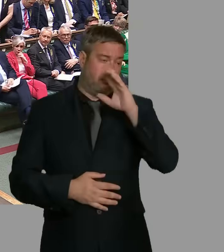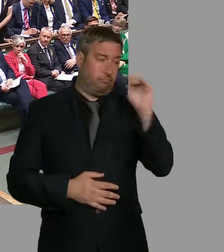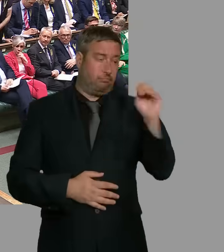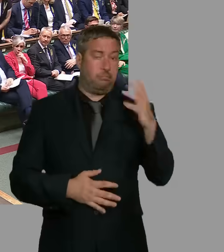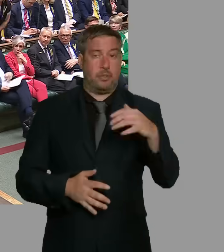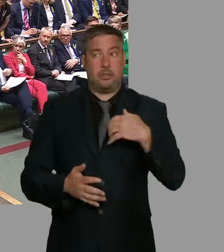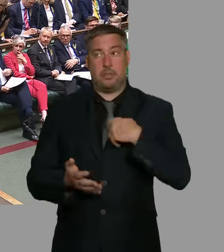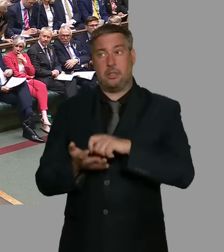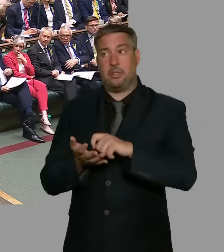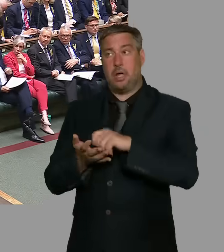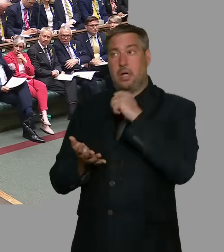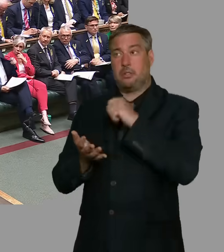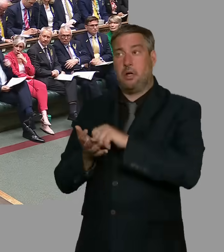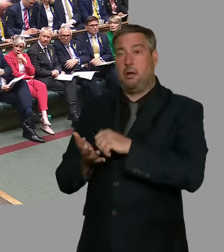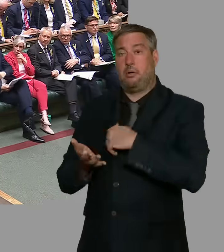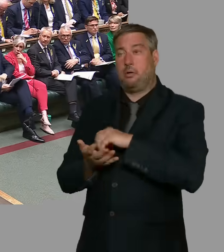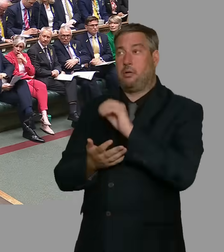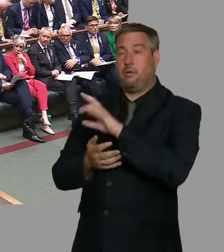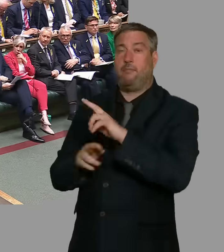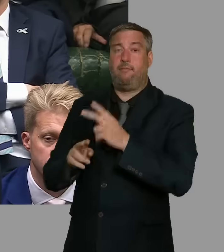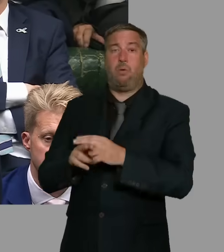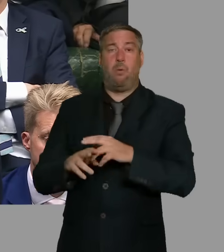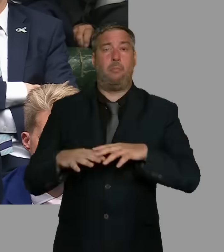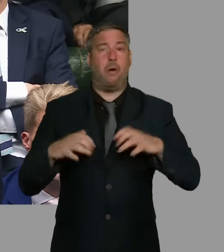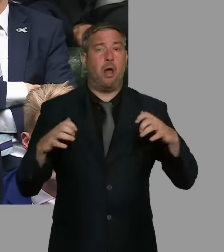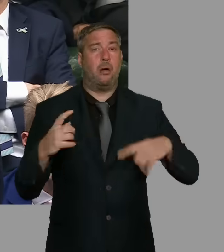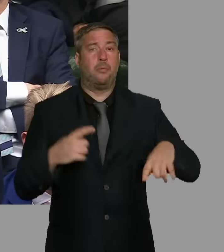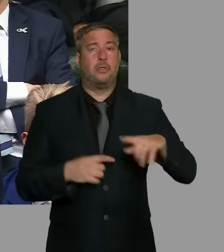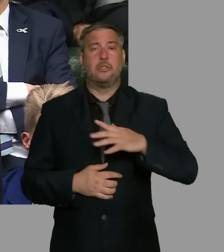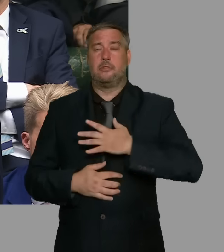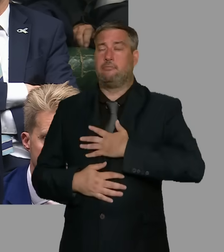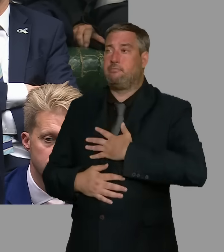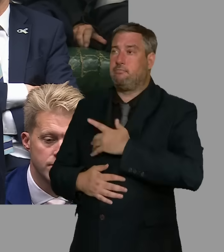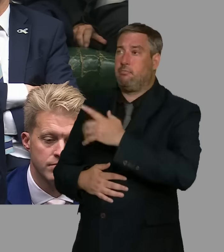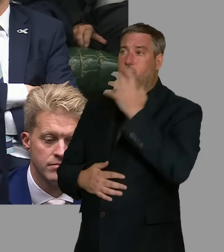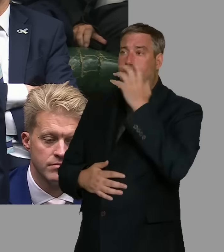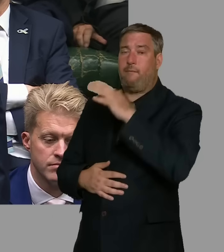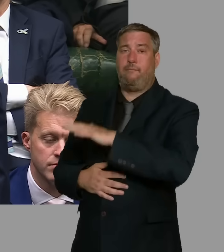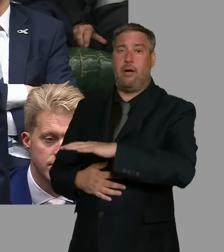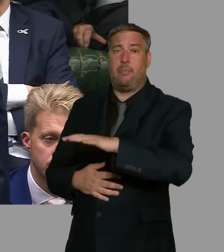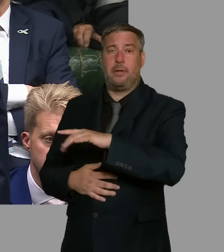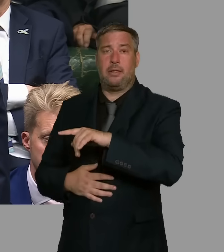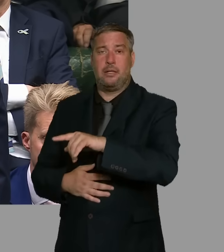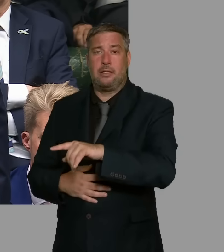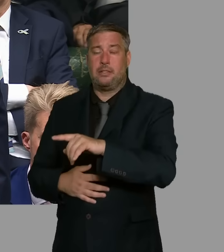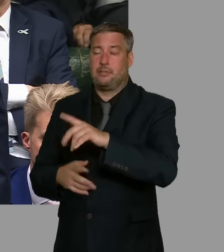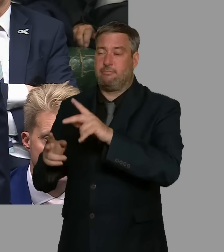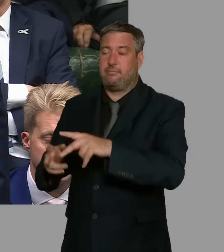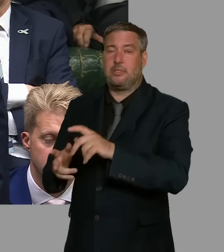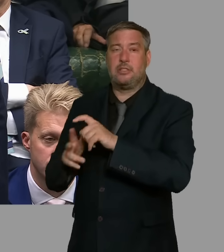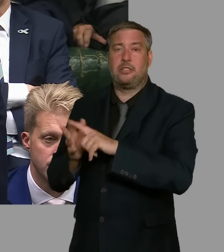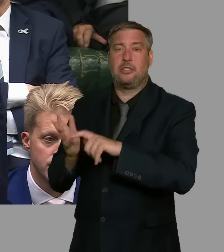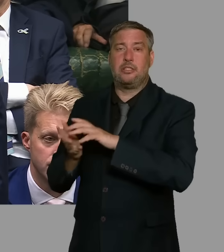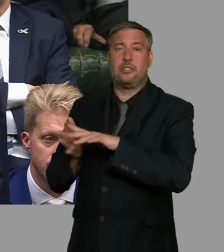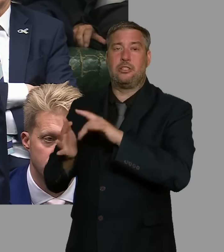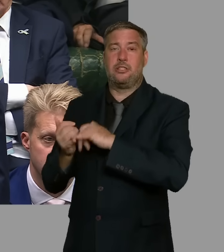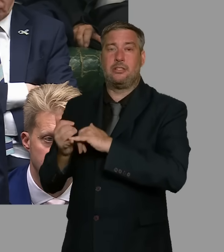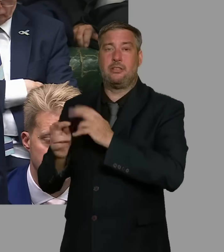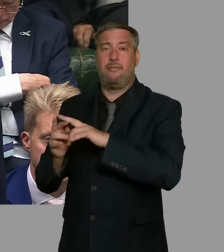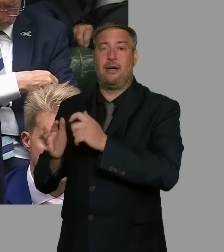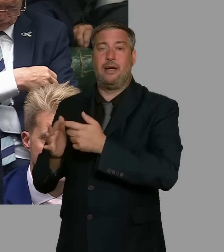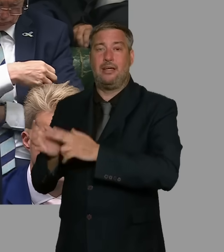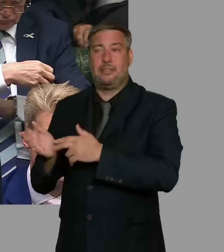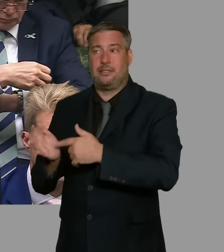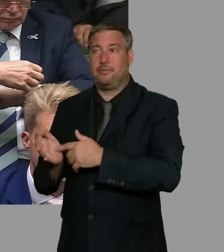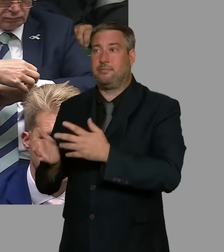Evans. Here, 1 year on, the country's seen a Transport Secretary resign over fraud, an anti-corruption